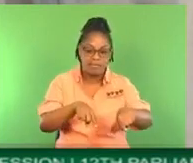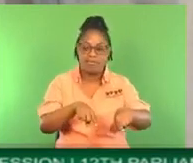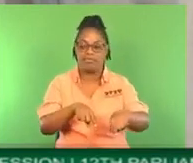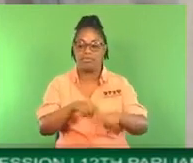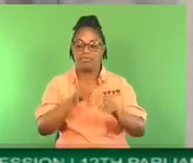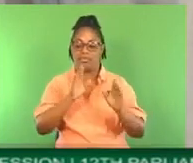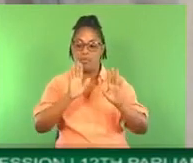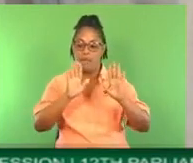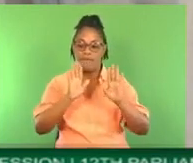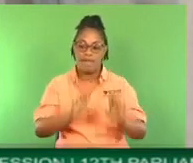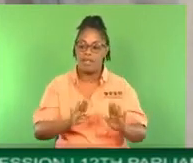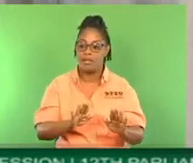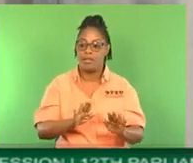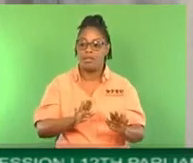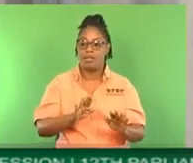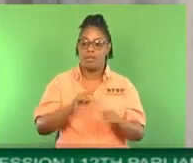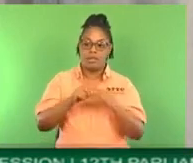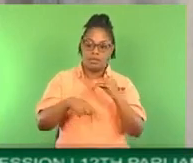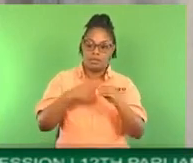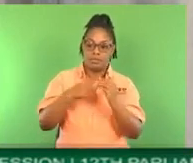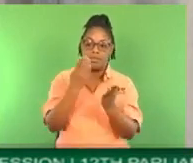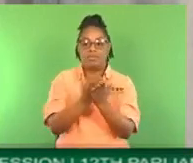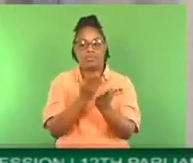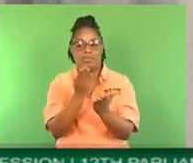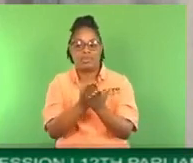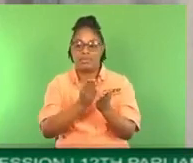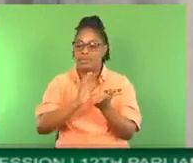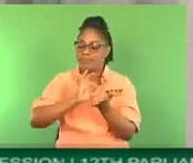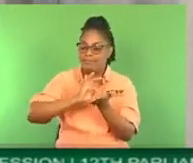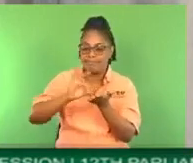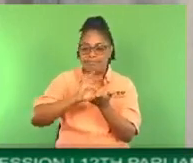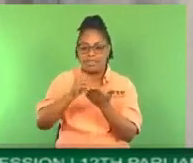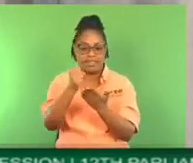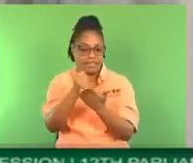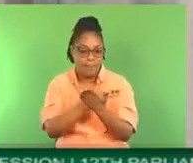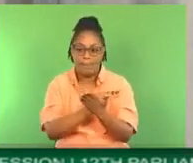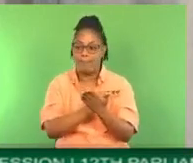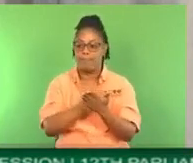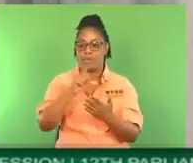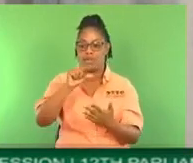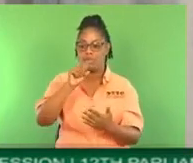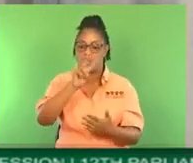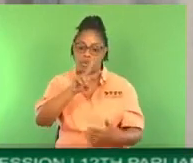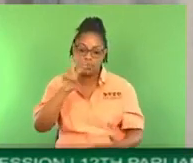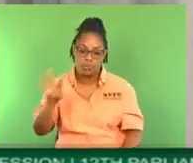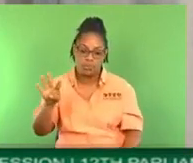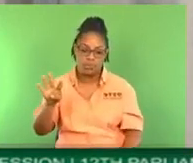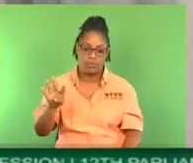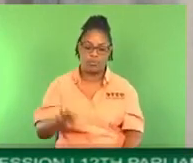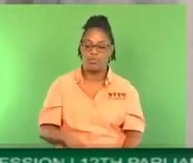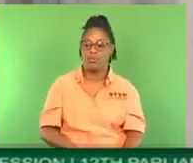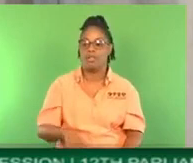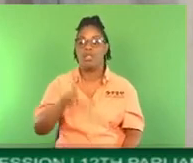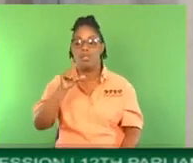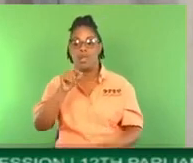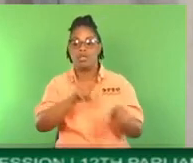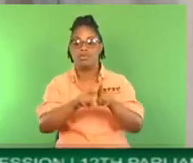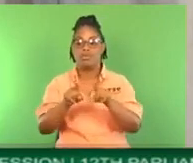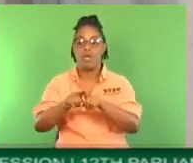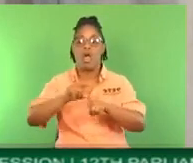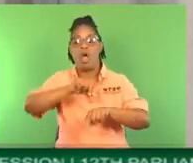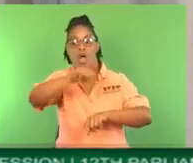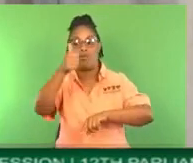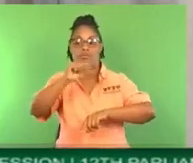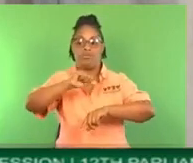budget statement 2024, as well as my opposition colleagues who spoke previously for their